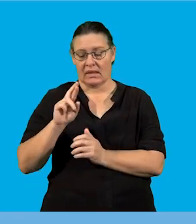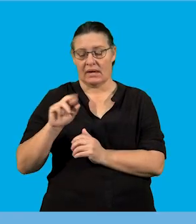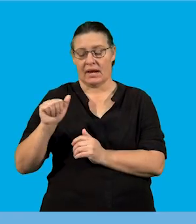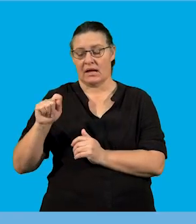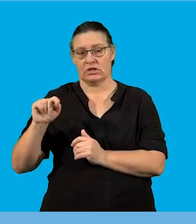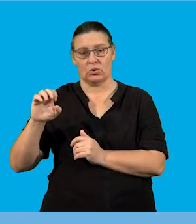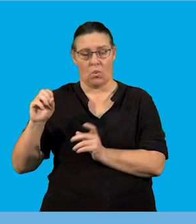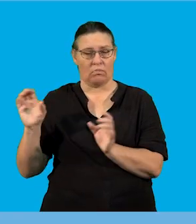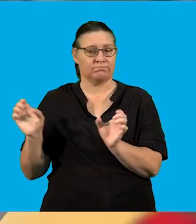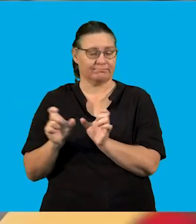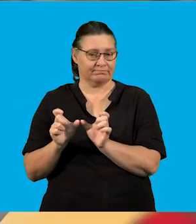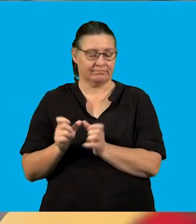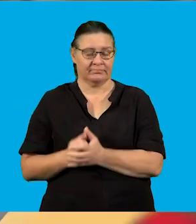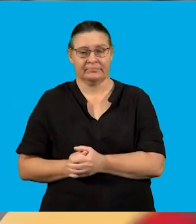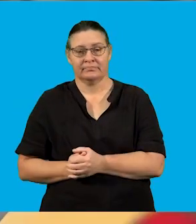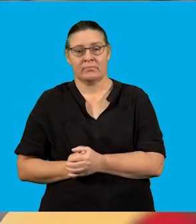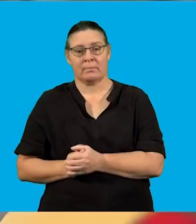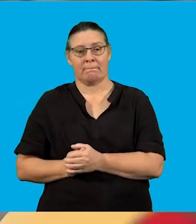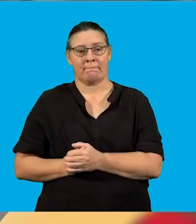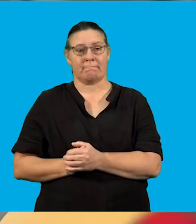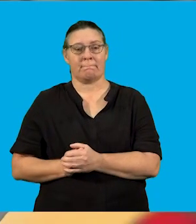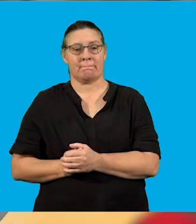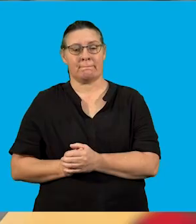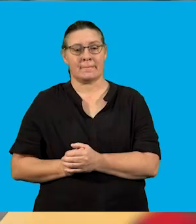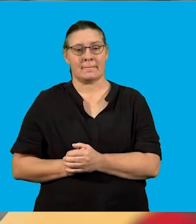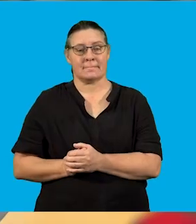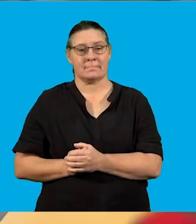fixed ratio. So